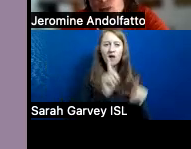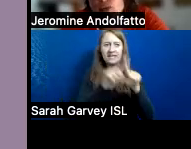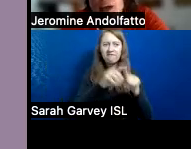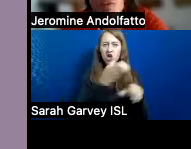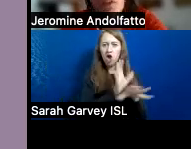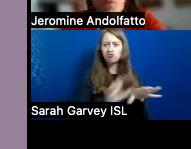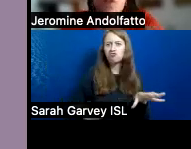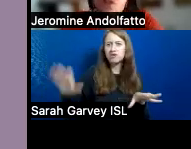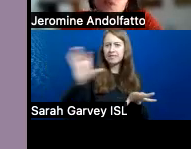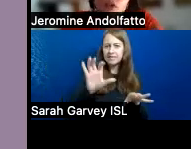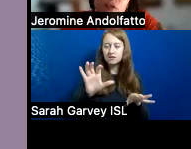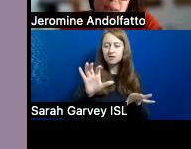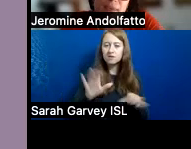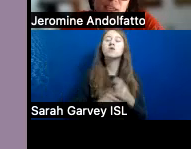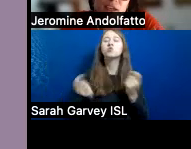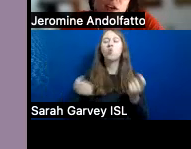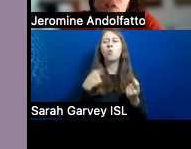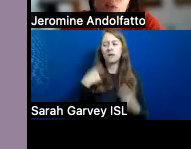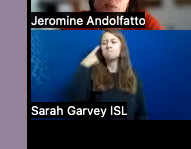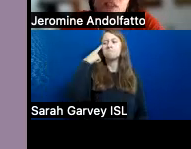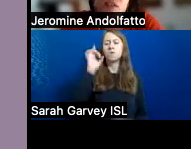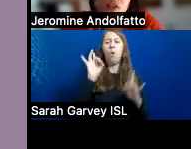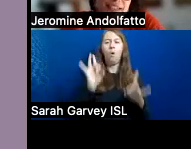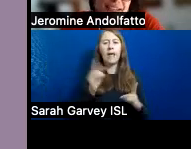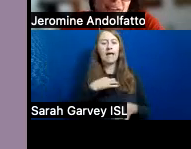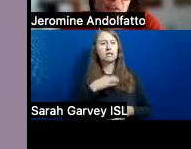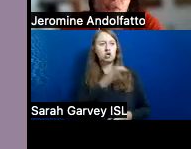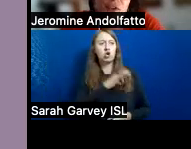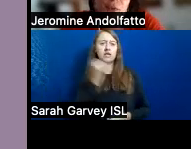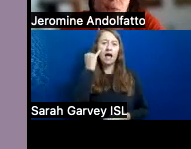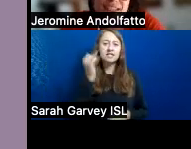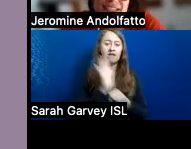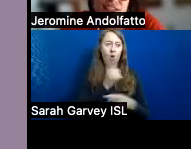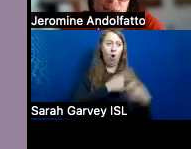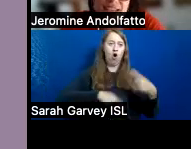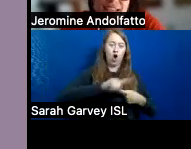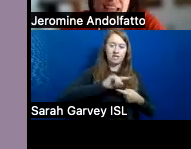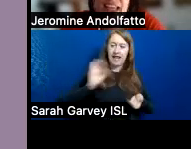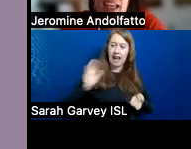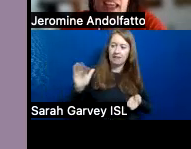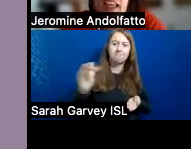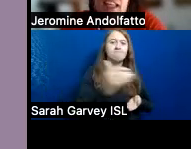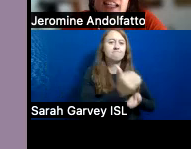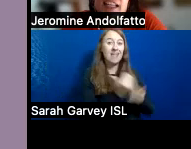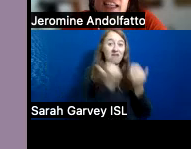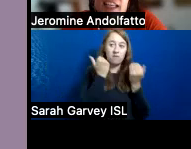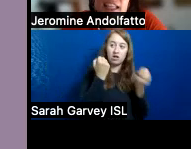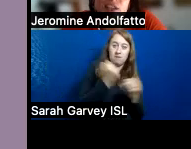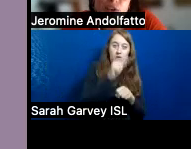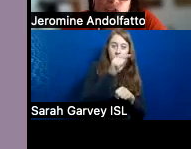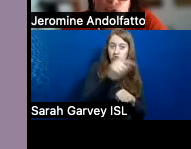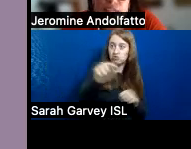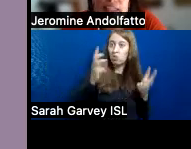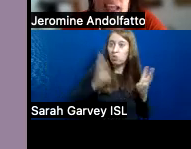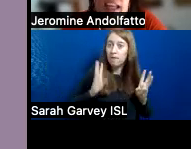would be good to have some sort of mapping of what was the current state of women in decision-making in